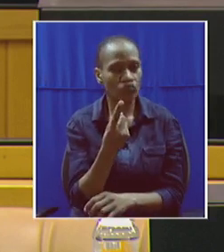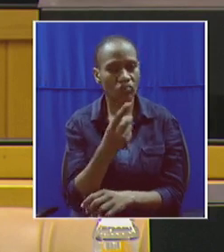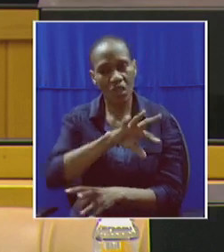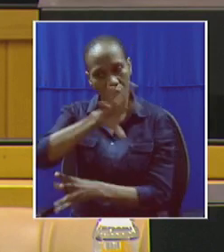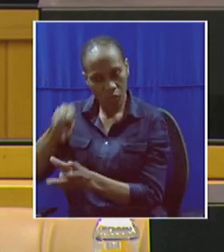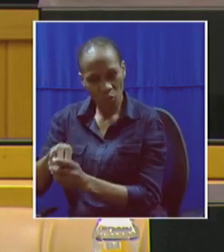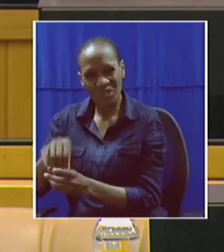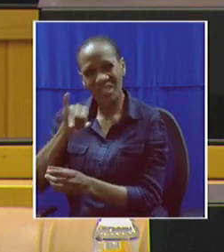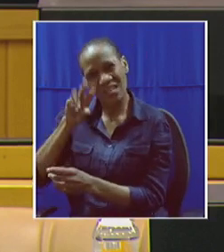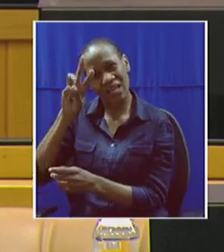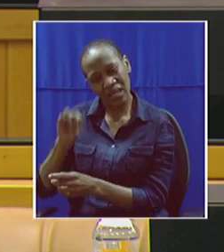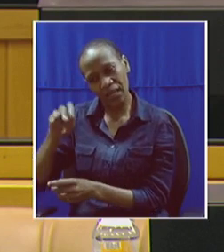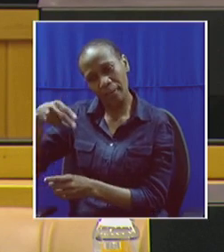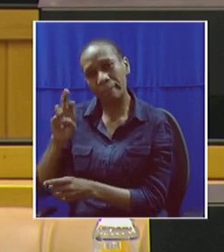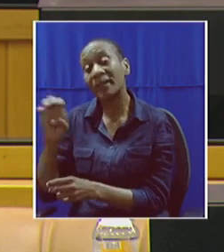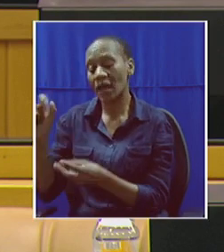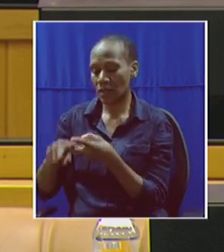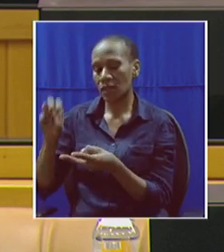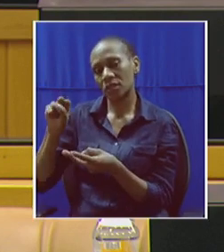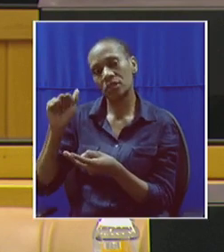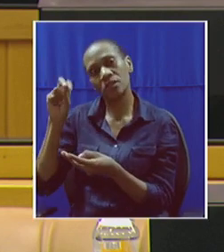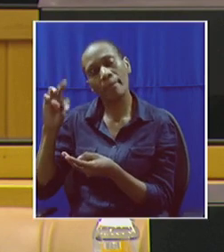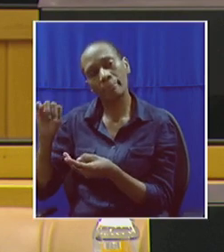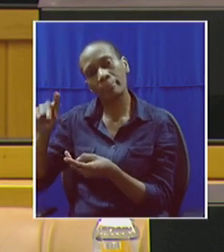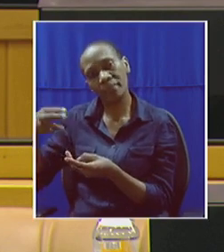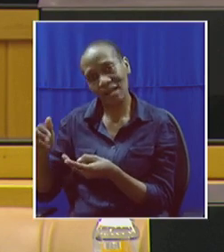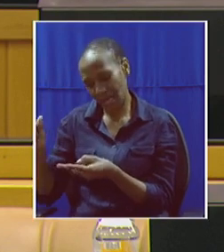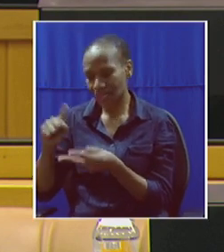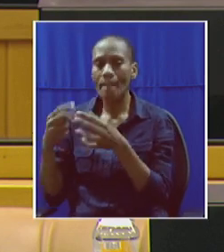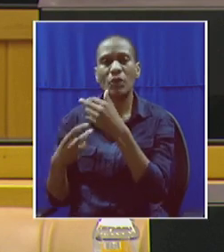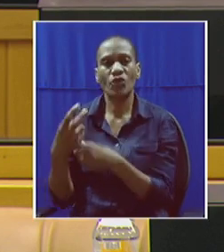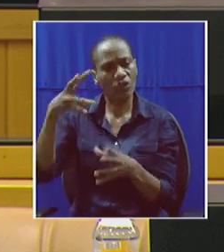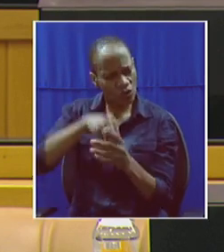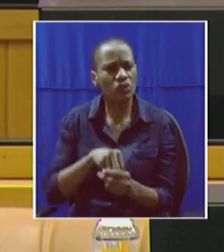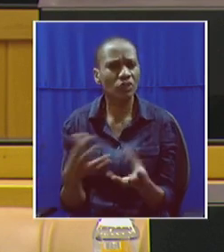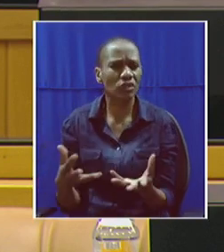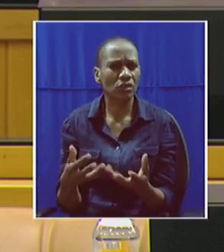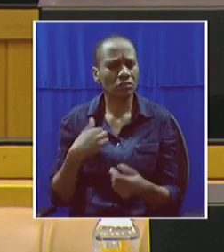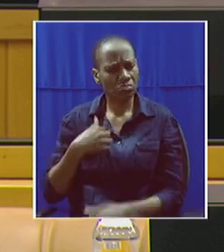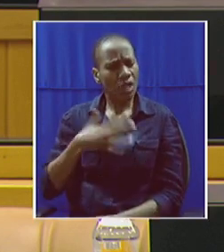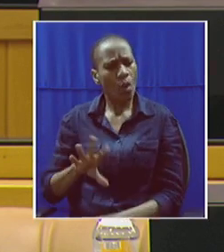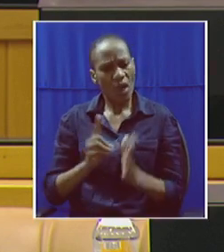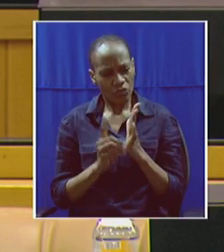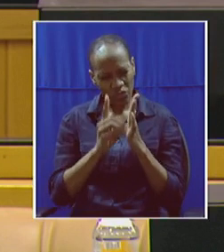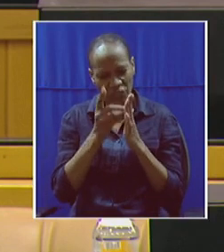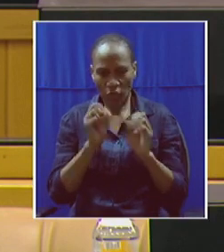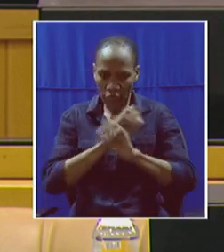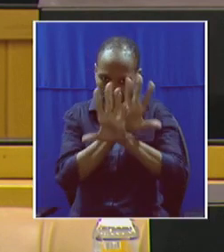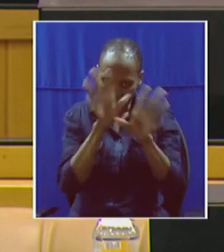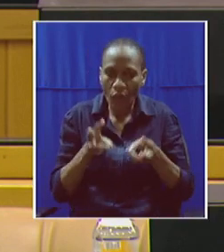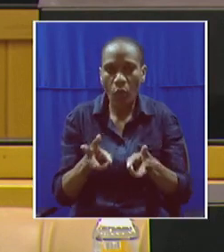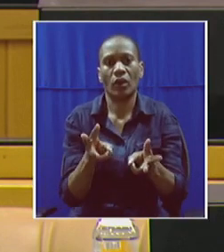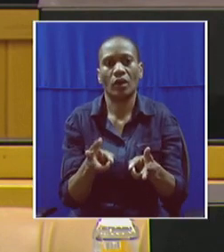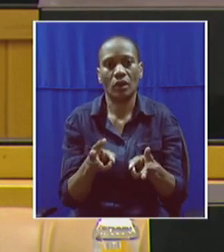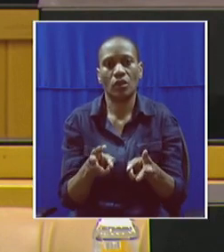SRA and all other organizations even on community radio so we want to develop a comprehensive approach to